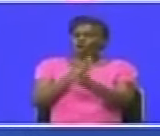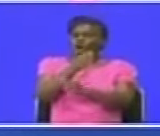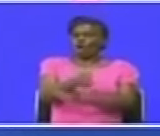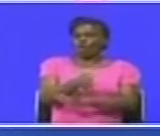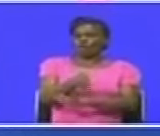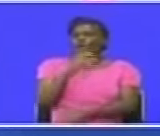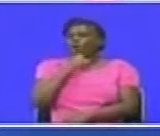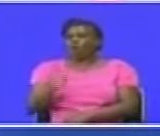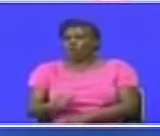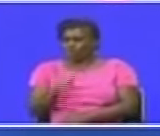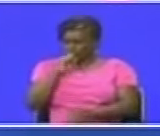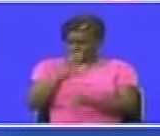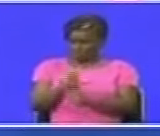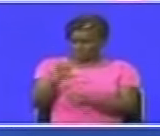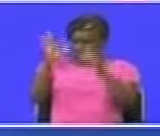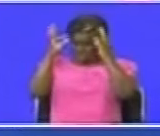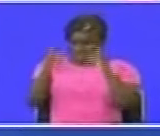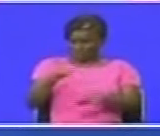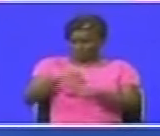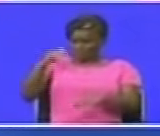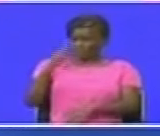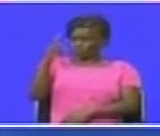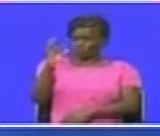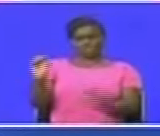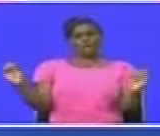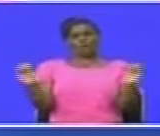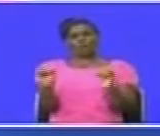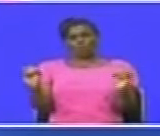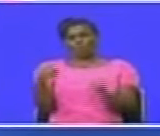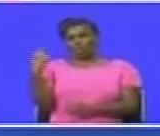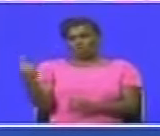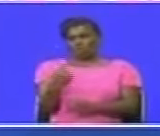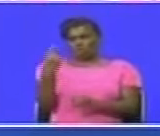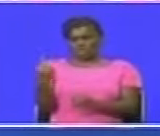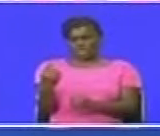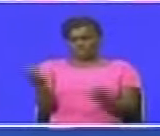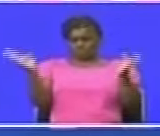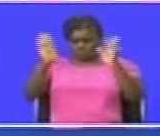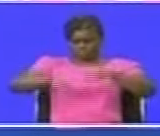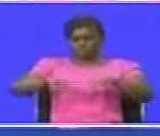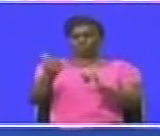but promised that the decision will not affect future age bracket teams, but only the Sudan match.